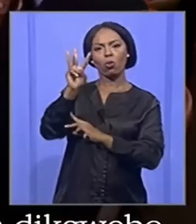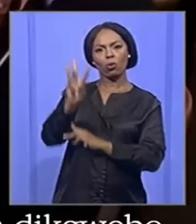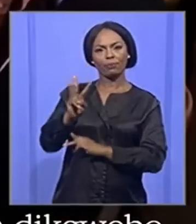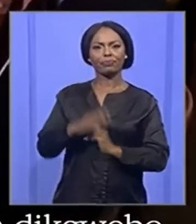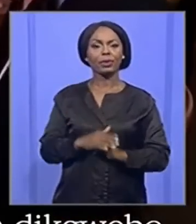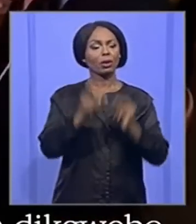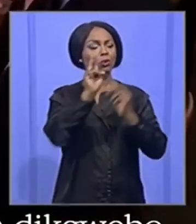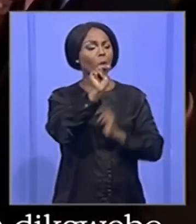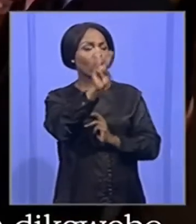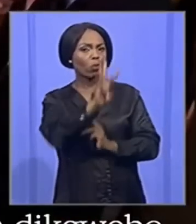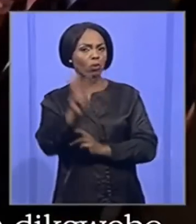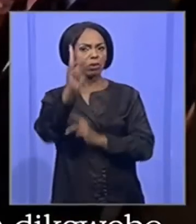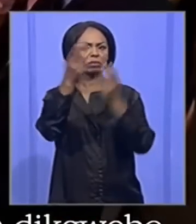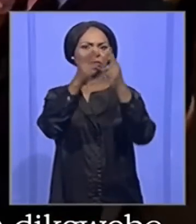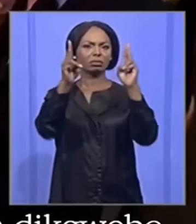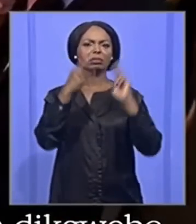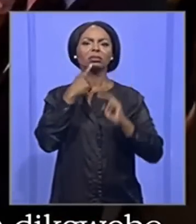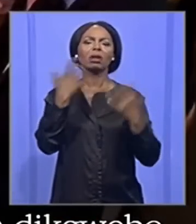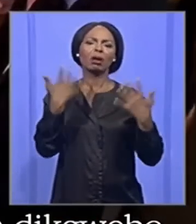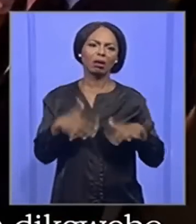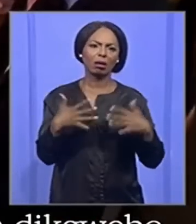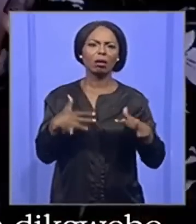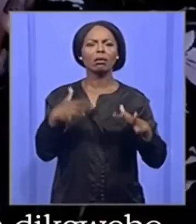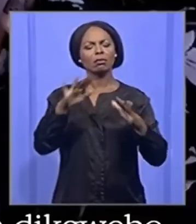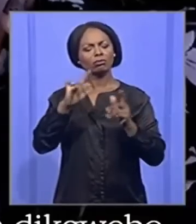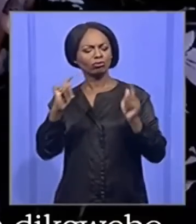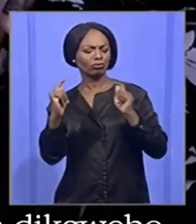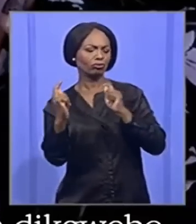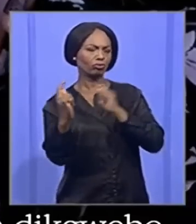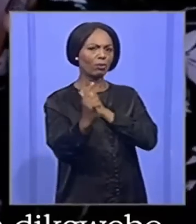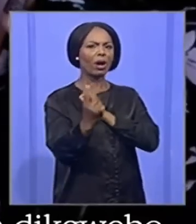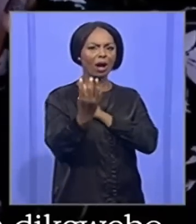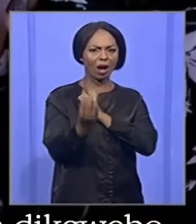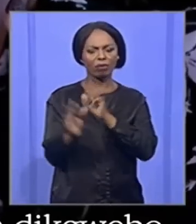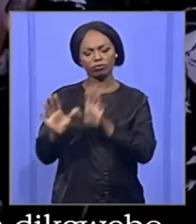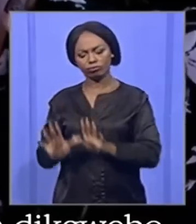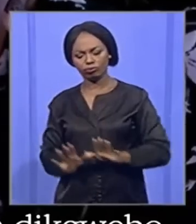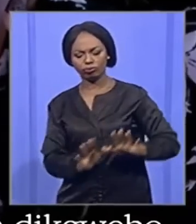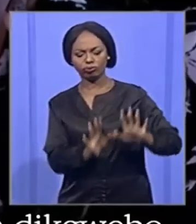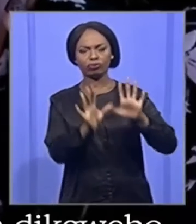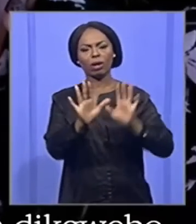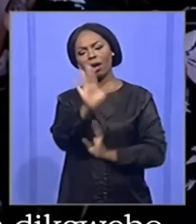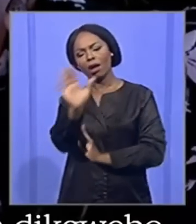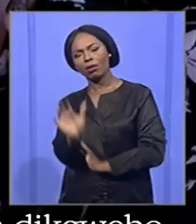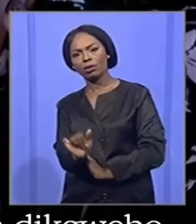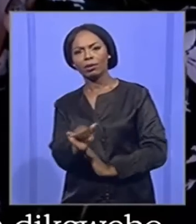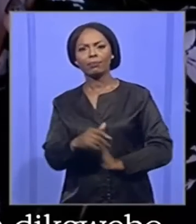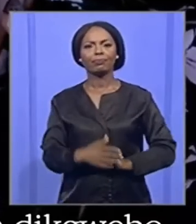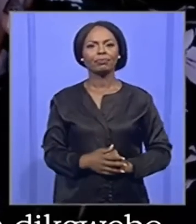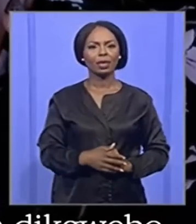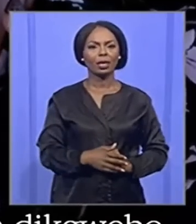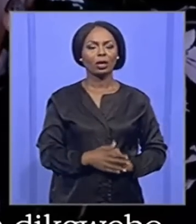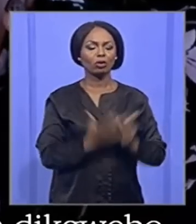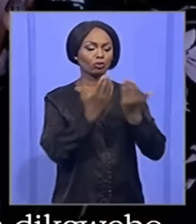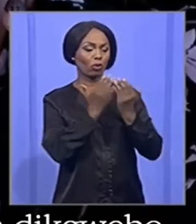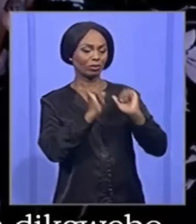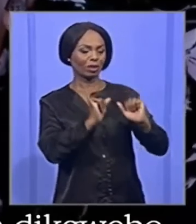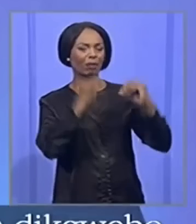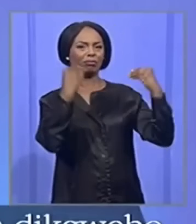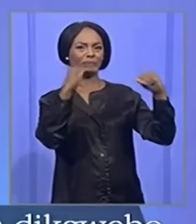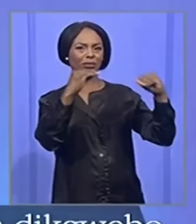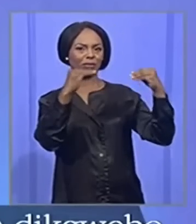e babola ka ho tlisa diphetoho tse ntle kontinenteng ya Afrika. The business school has